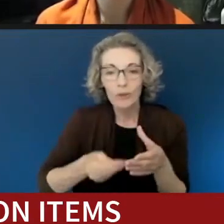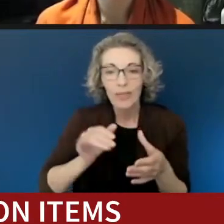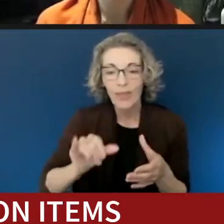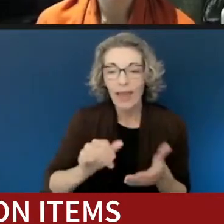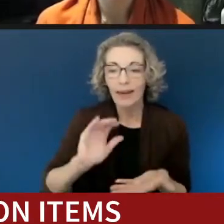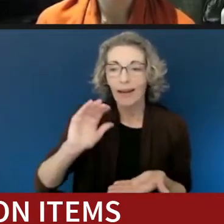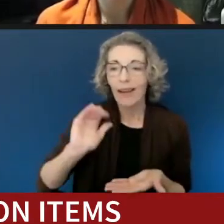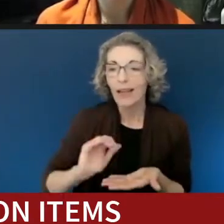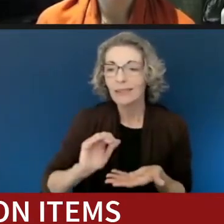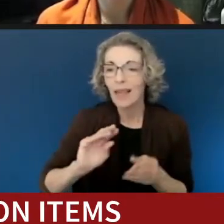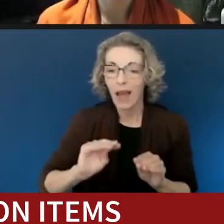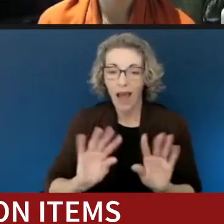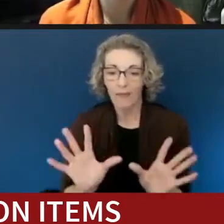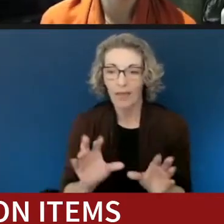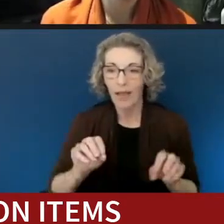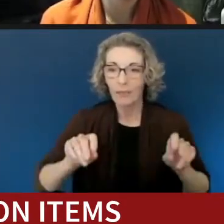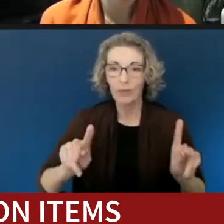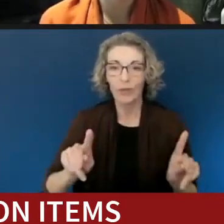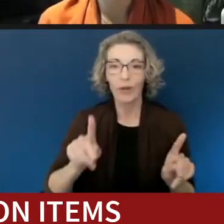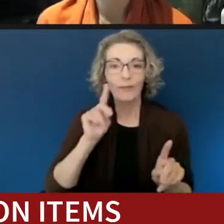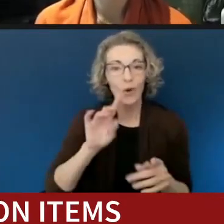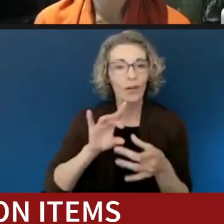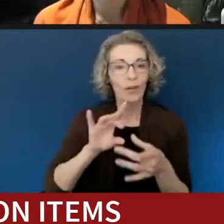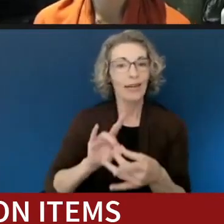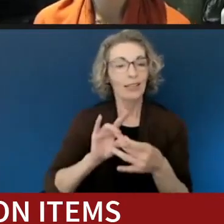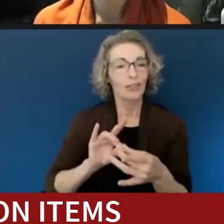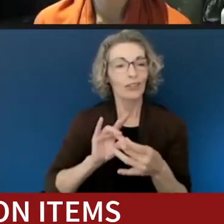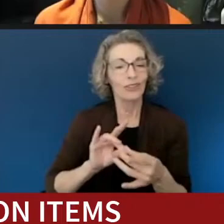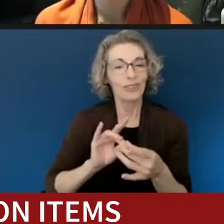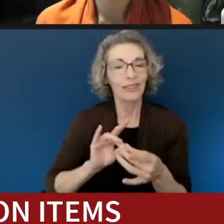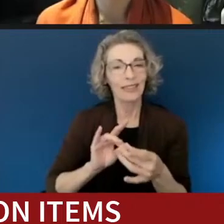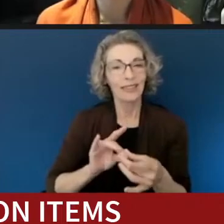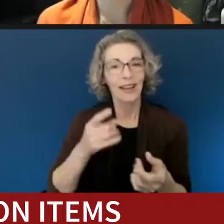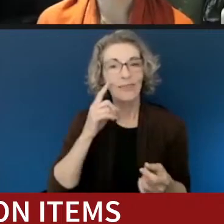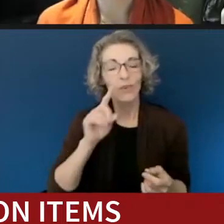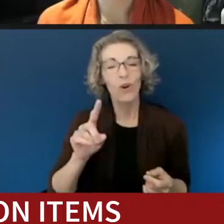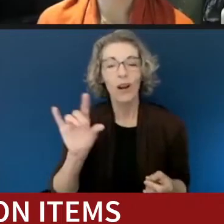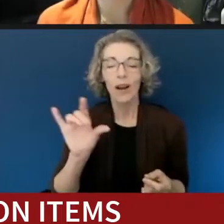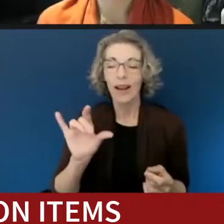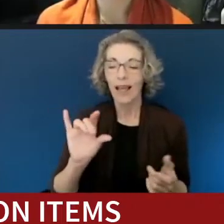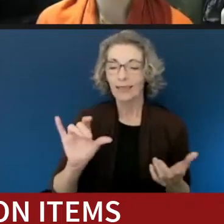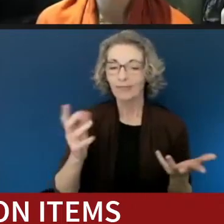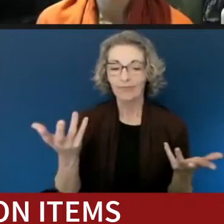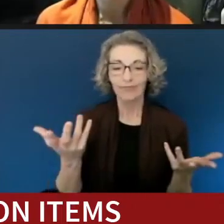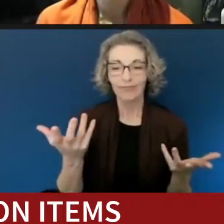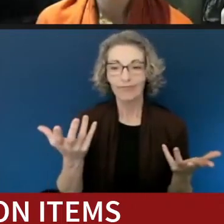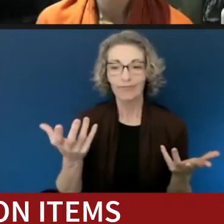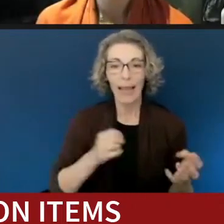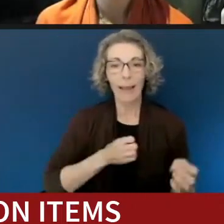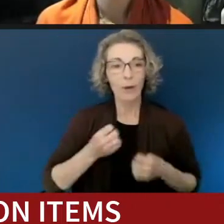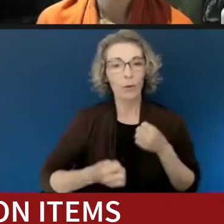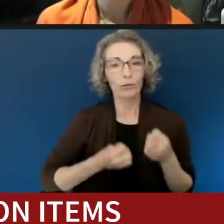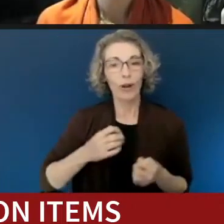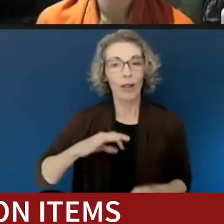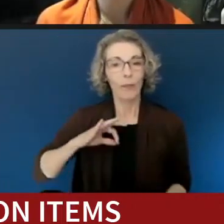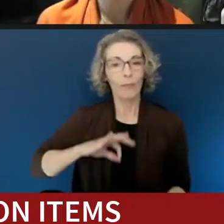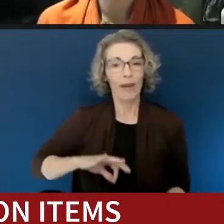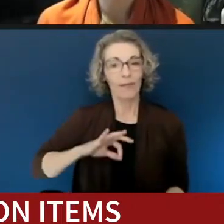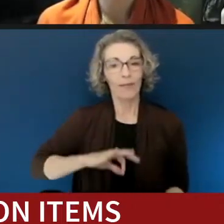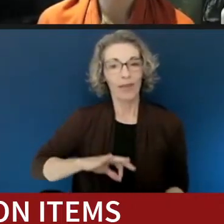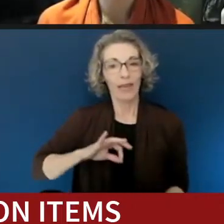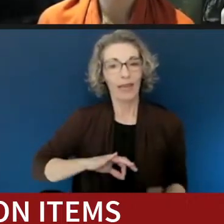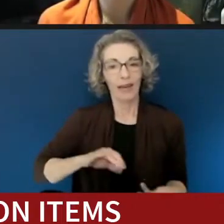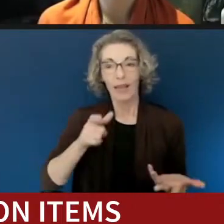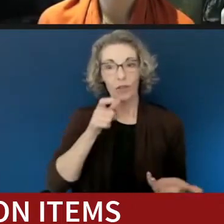tangible opportunities for connection and for like the emotional benefit of not having to walk